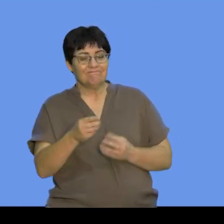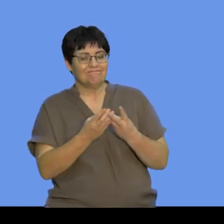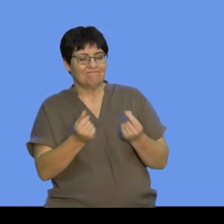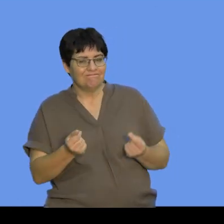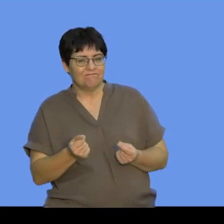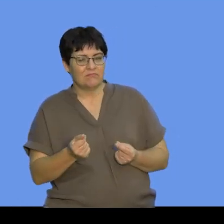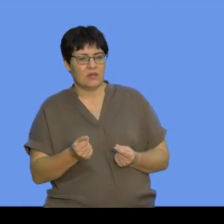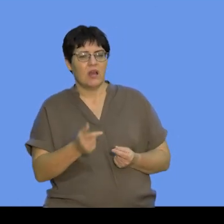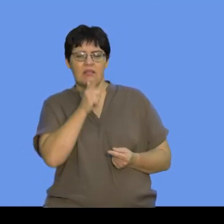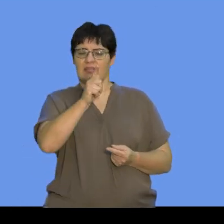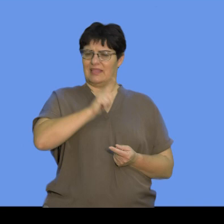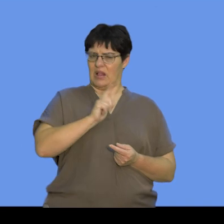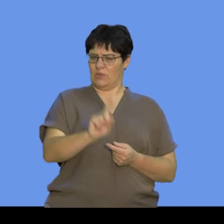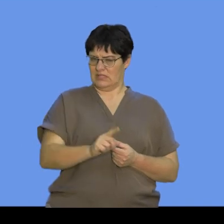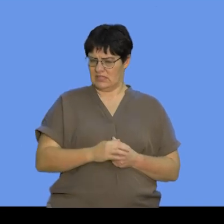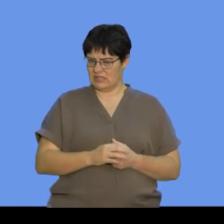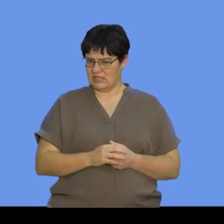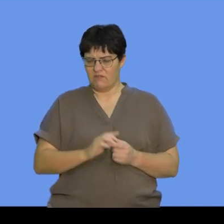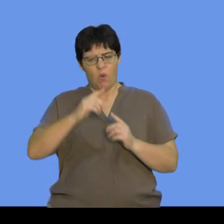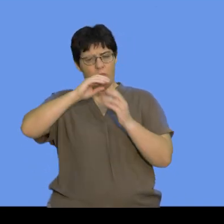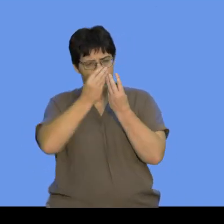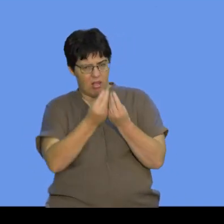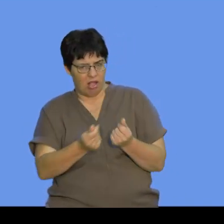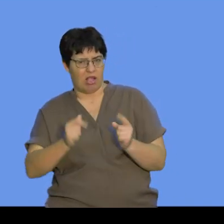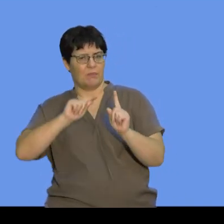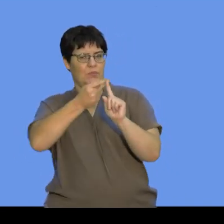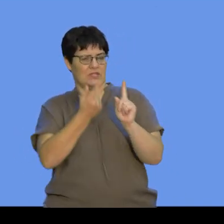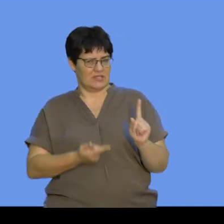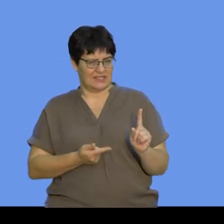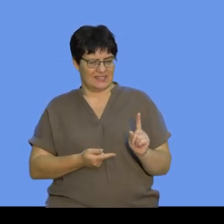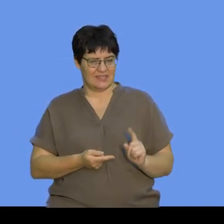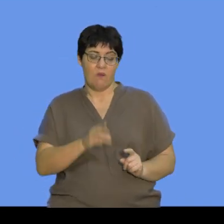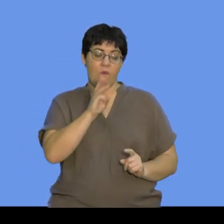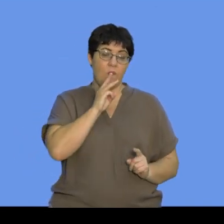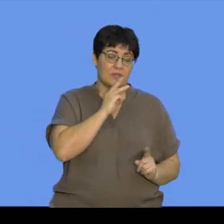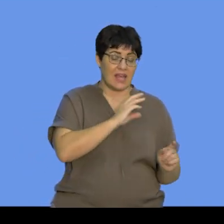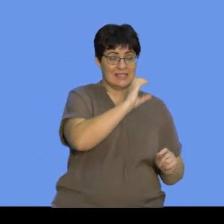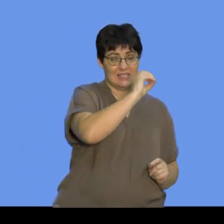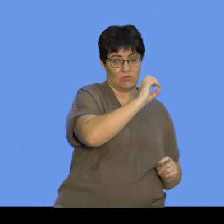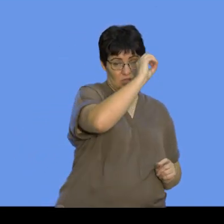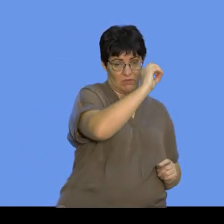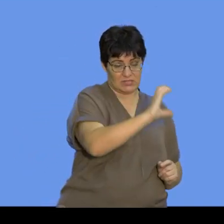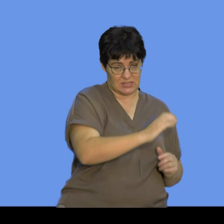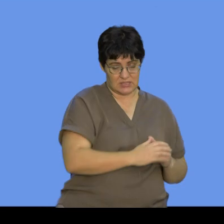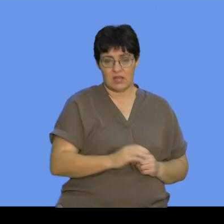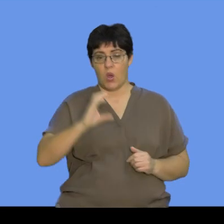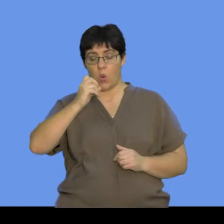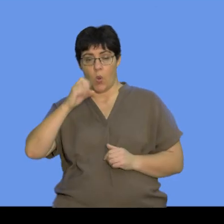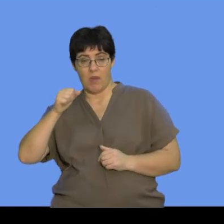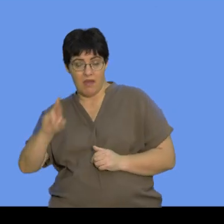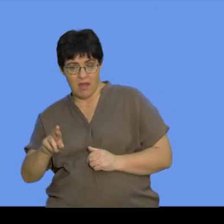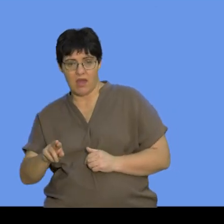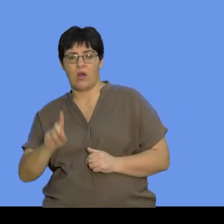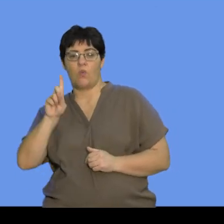substance tell us about, that particular substance? Water, 0 degrees, copper, 1084